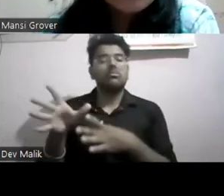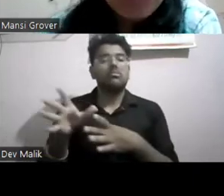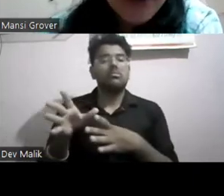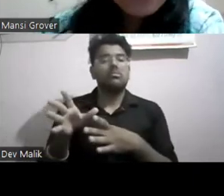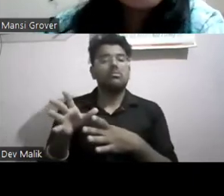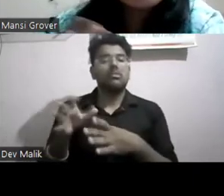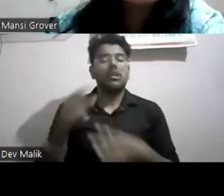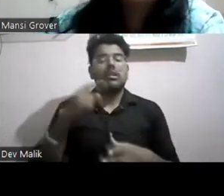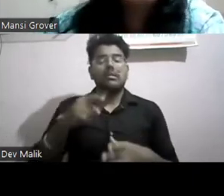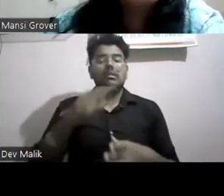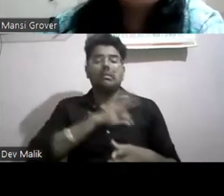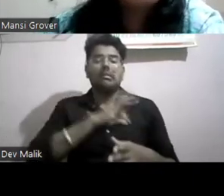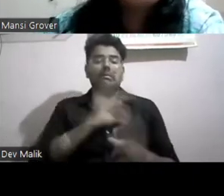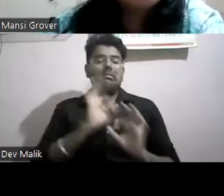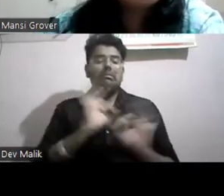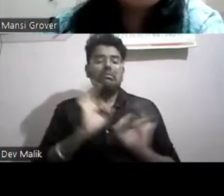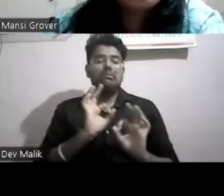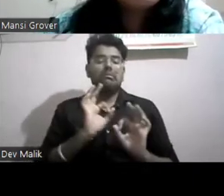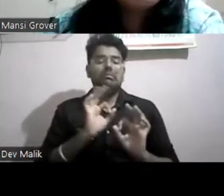the behavioral,